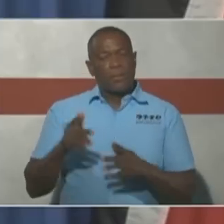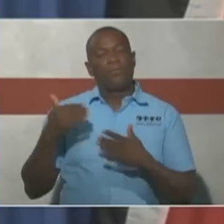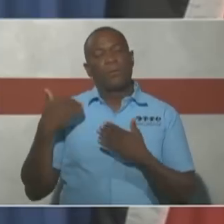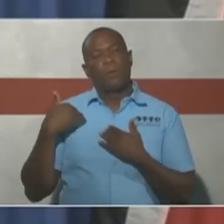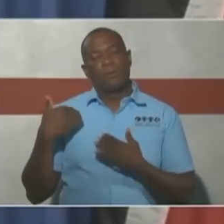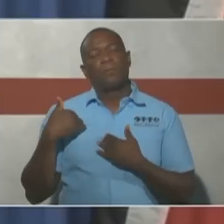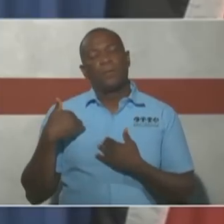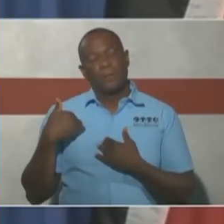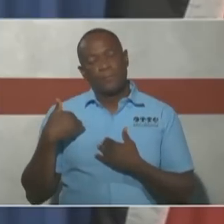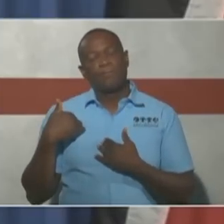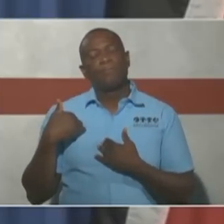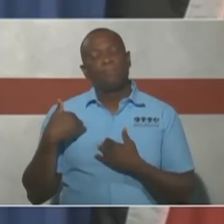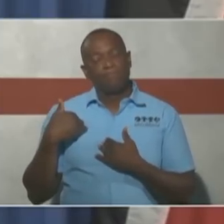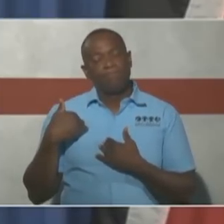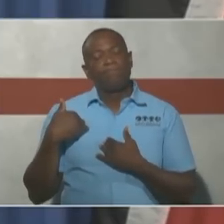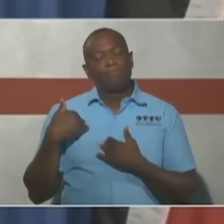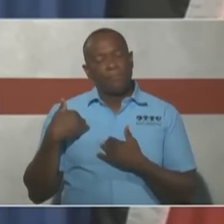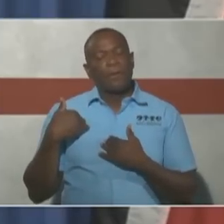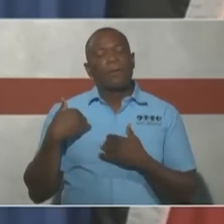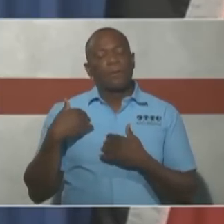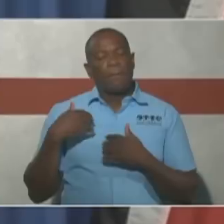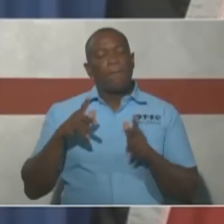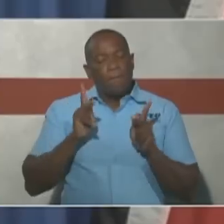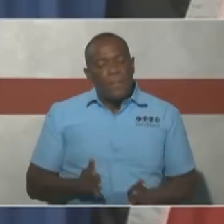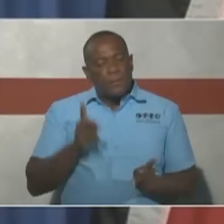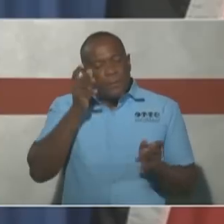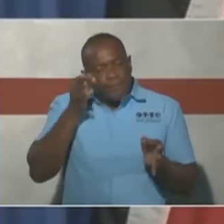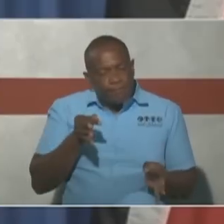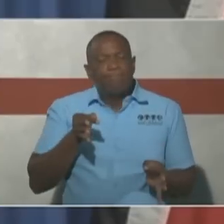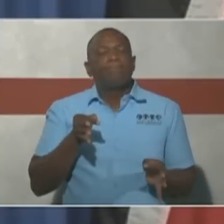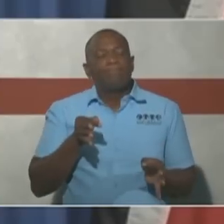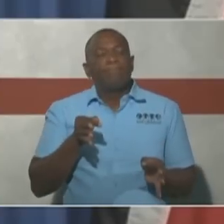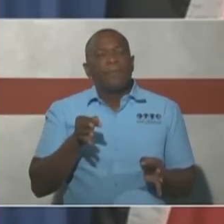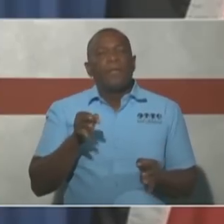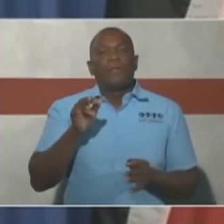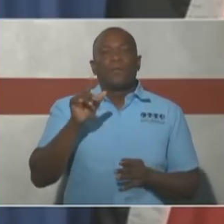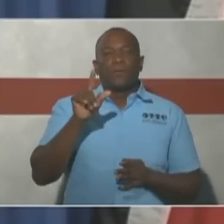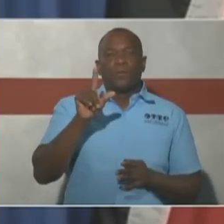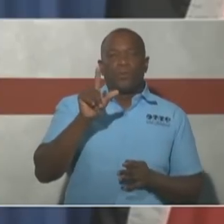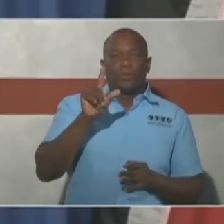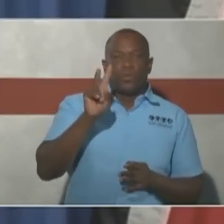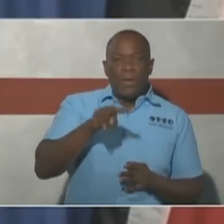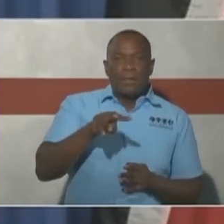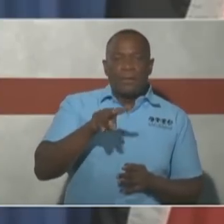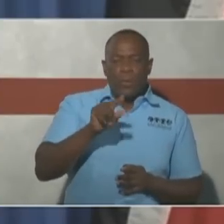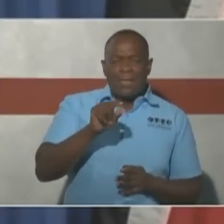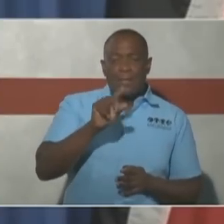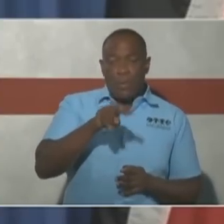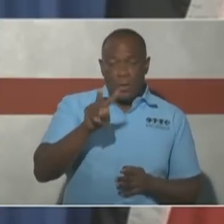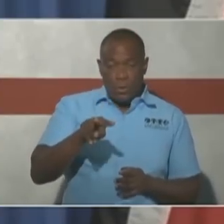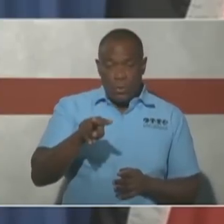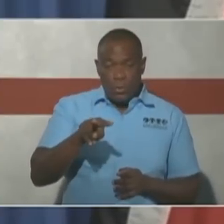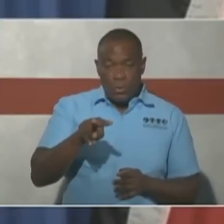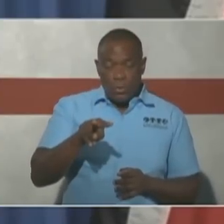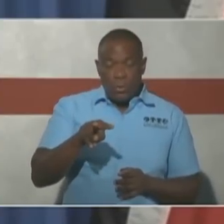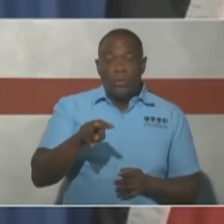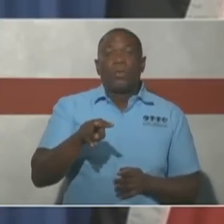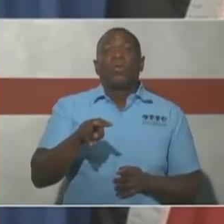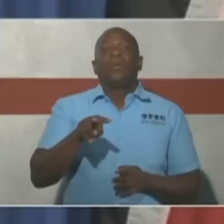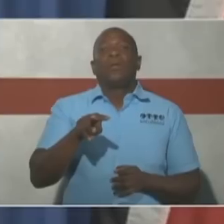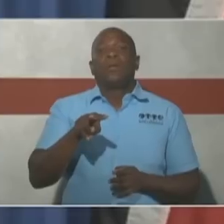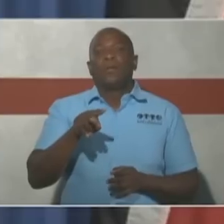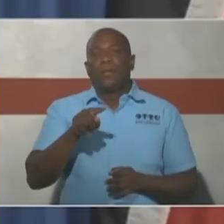could happen, especially to some cohorts of the population. We know that we're